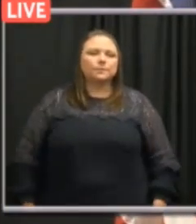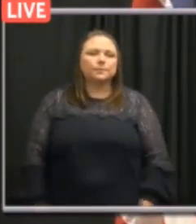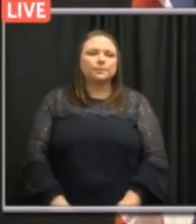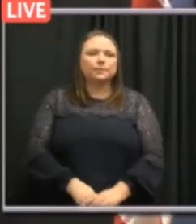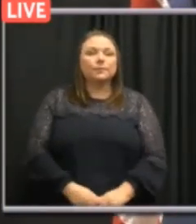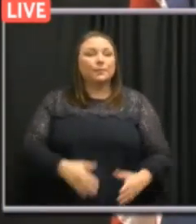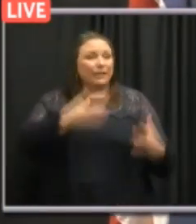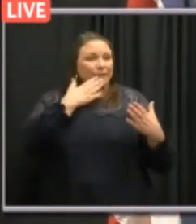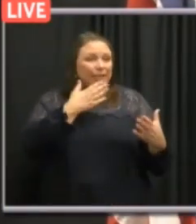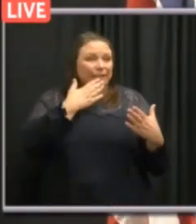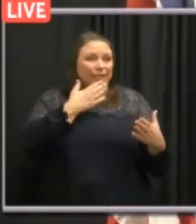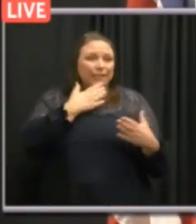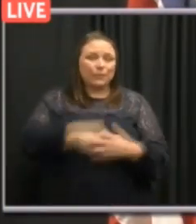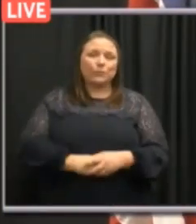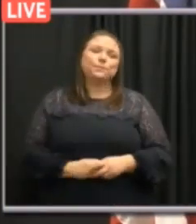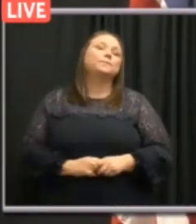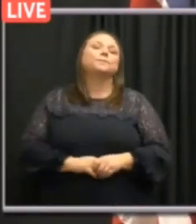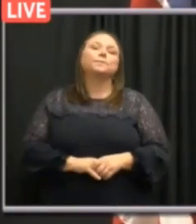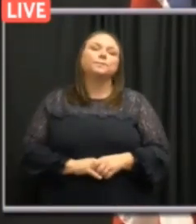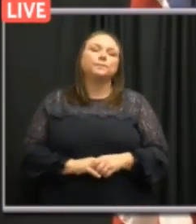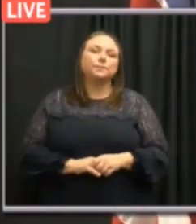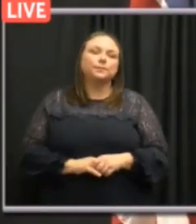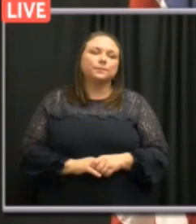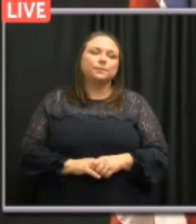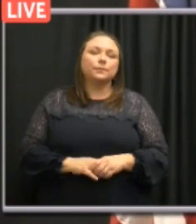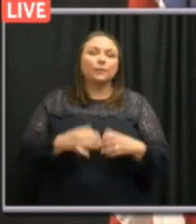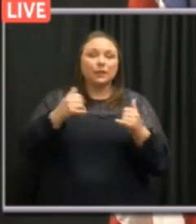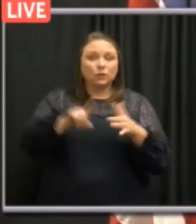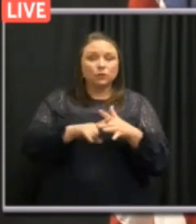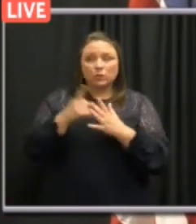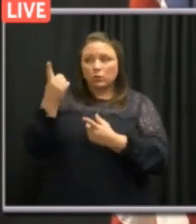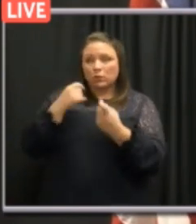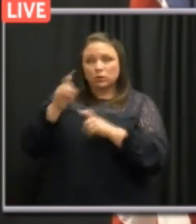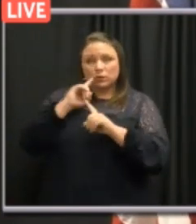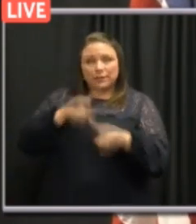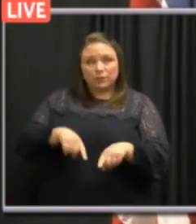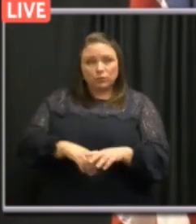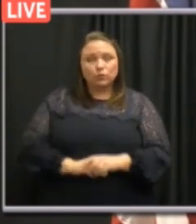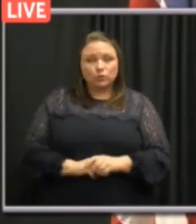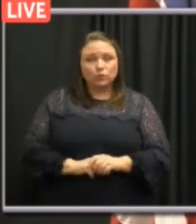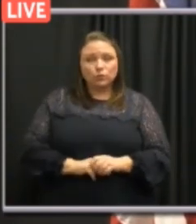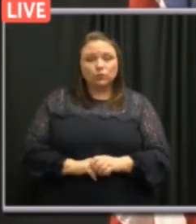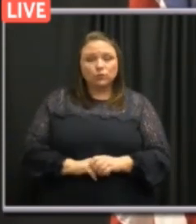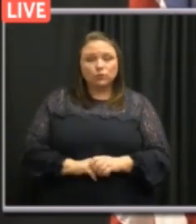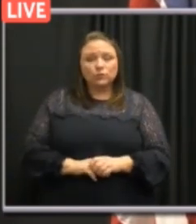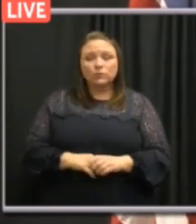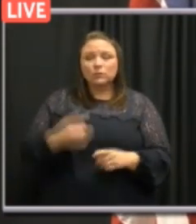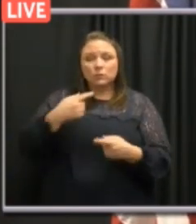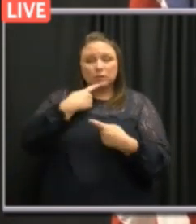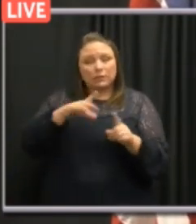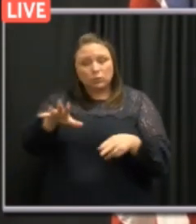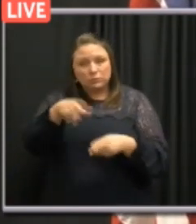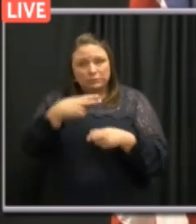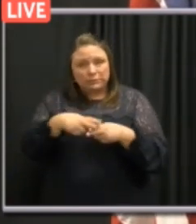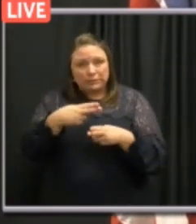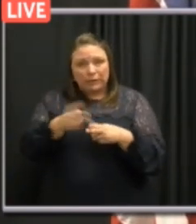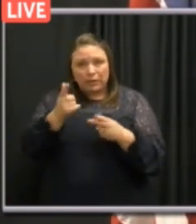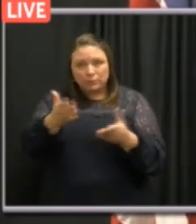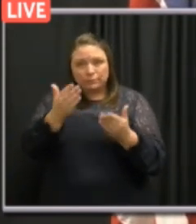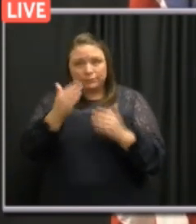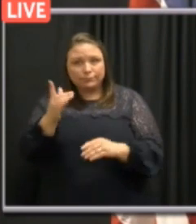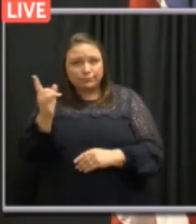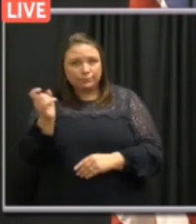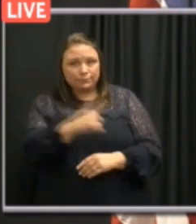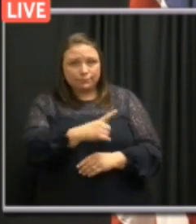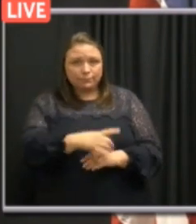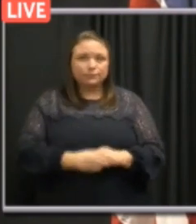Thank you, Ms. Mitchell. Ms. Waller. We will now start the Q&A segment of today's briefing. I will announce your name from the podium, and you may